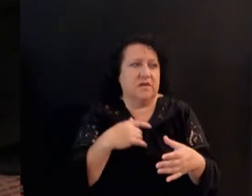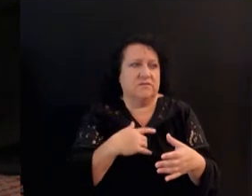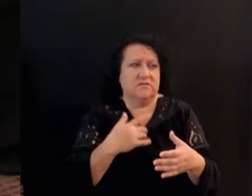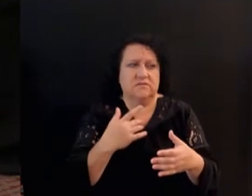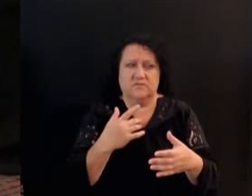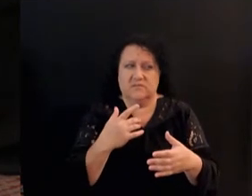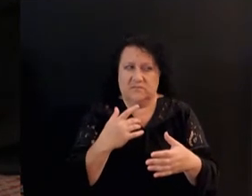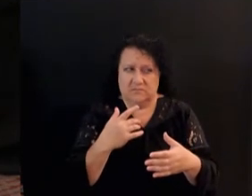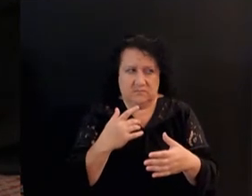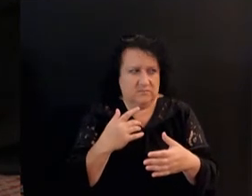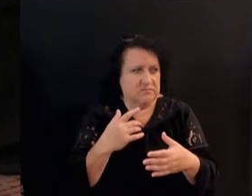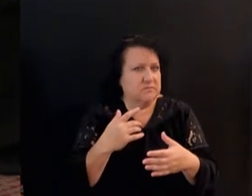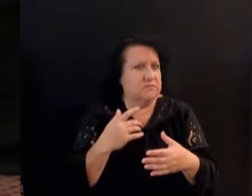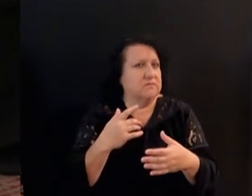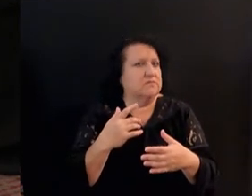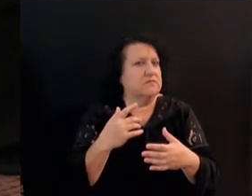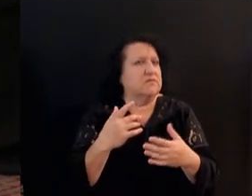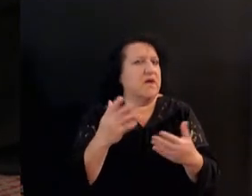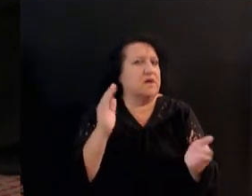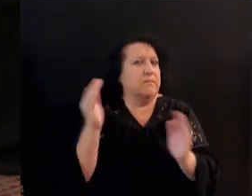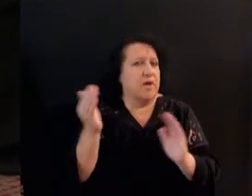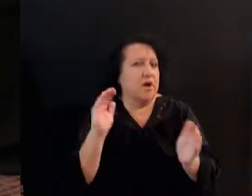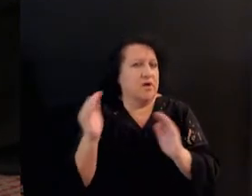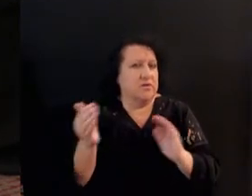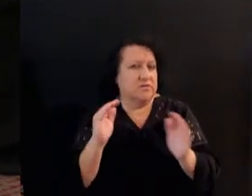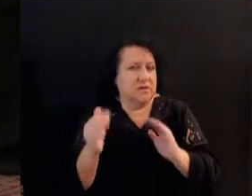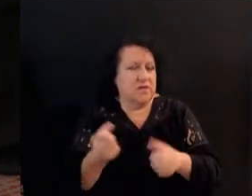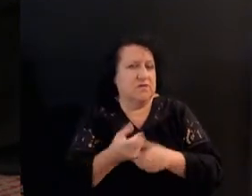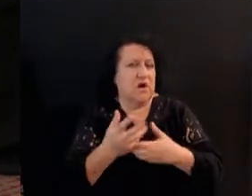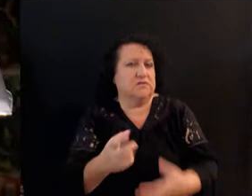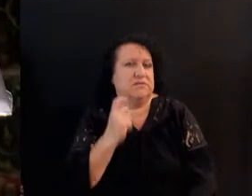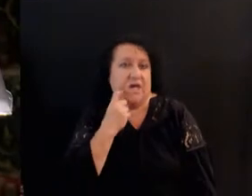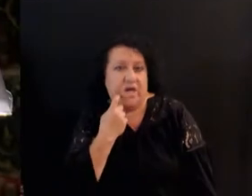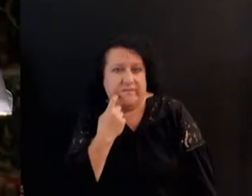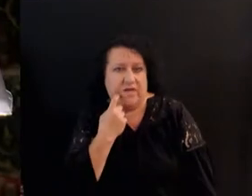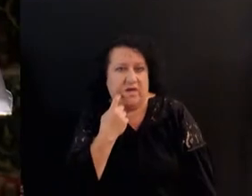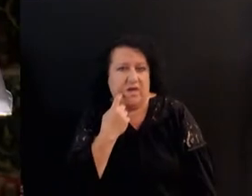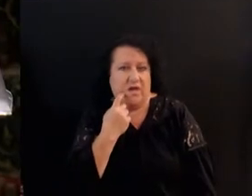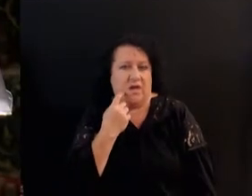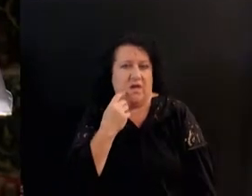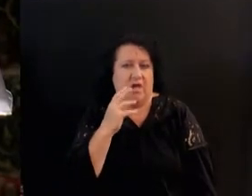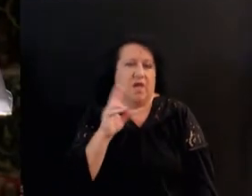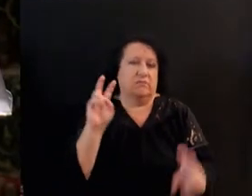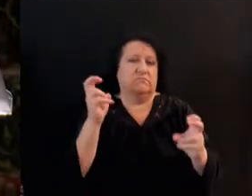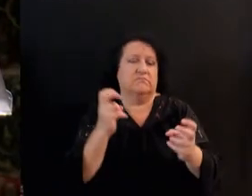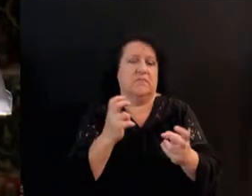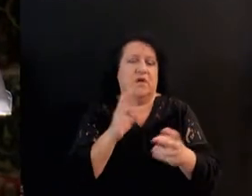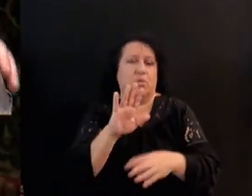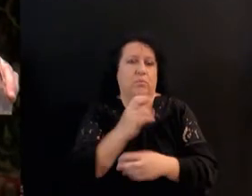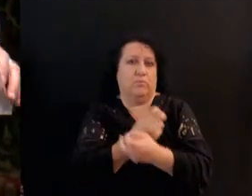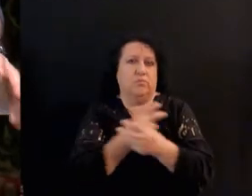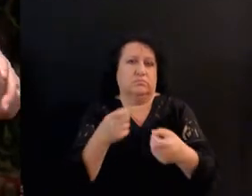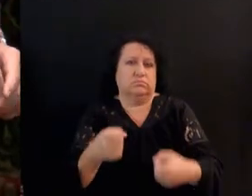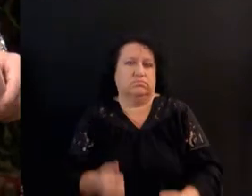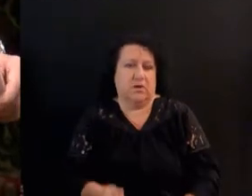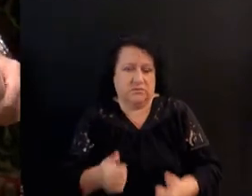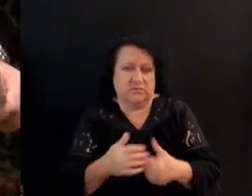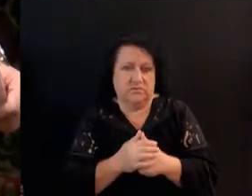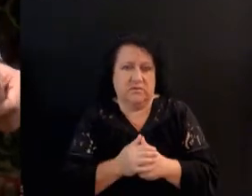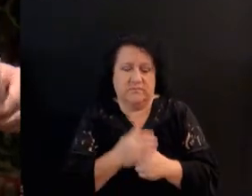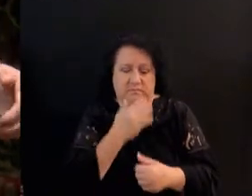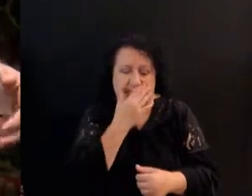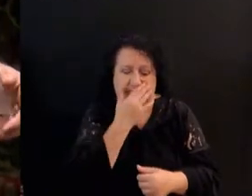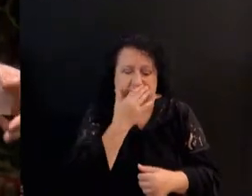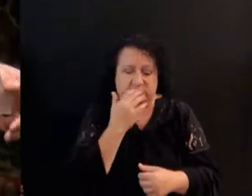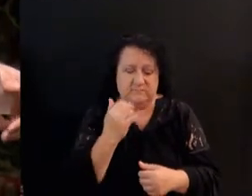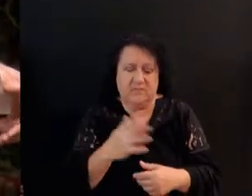Comparison in the scriptures, we often hear the word envy used to refer to the same principle. It is so hard to be grateful when